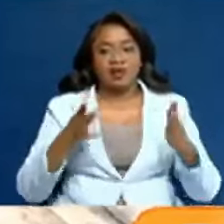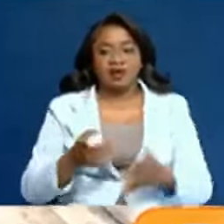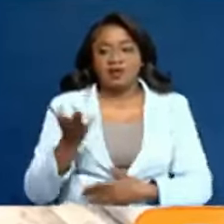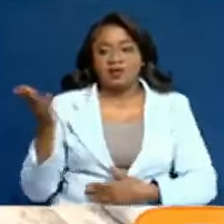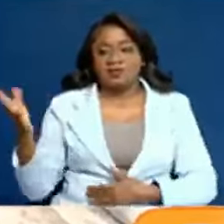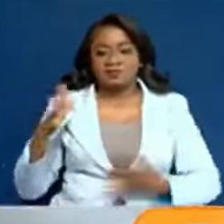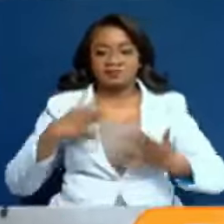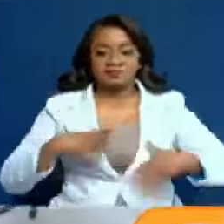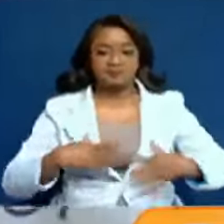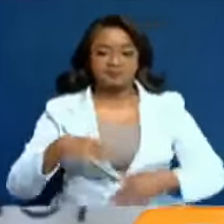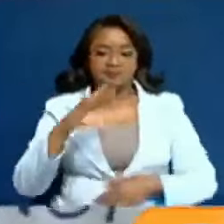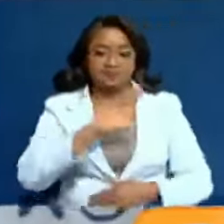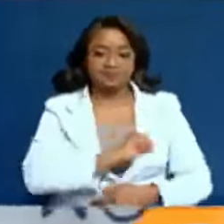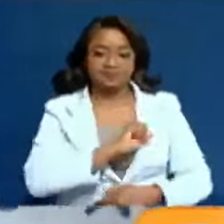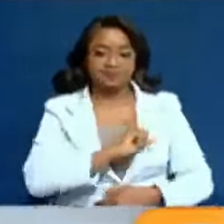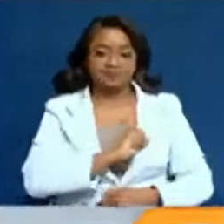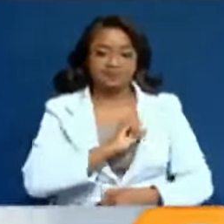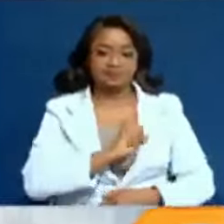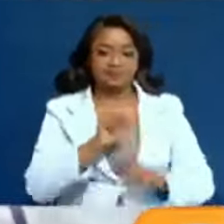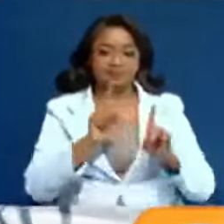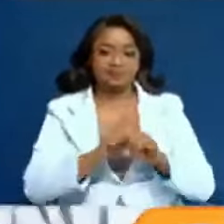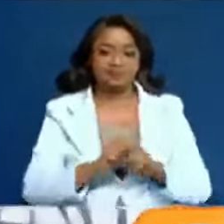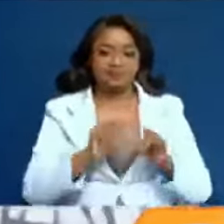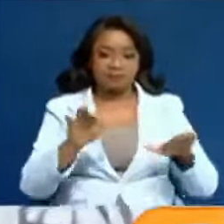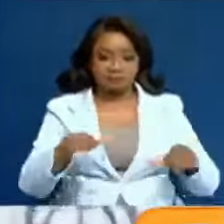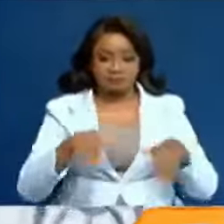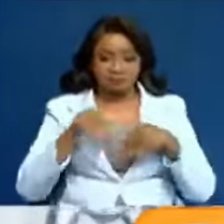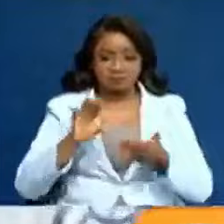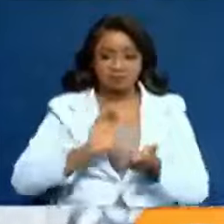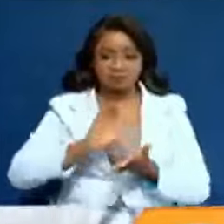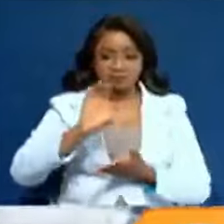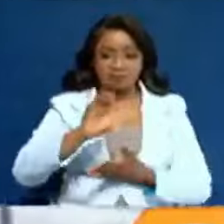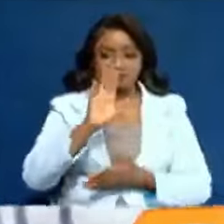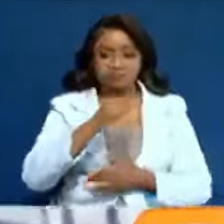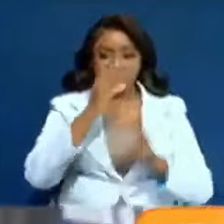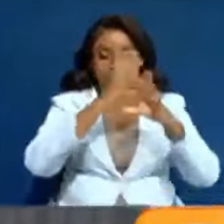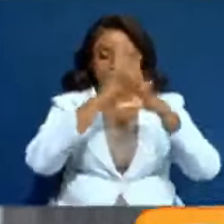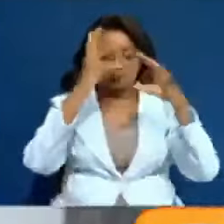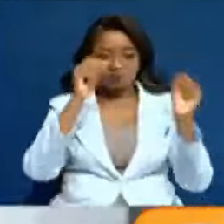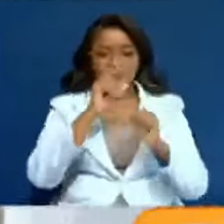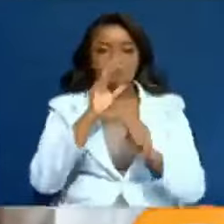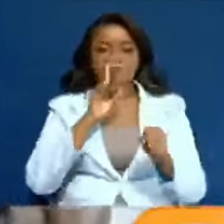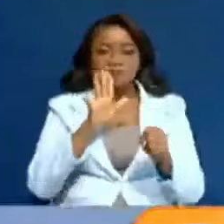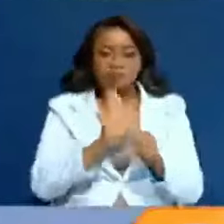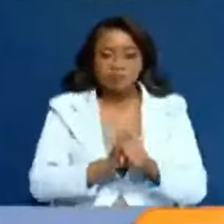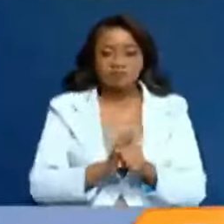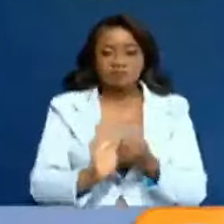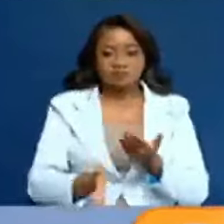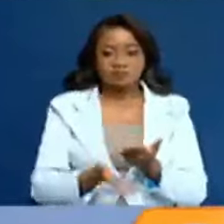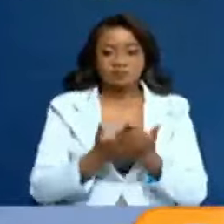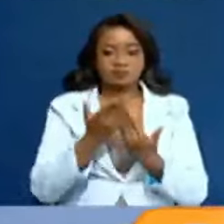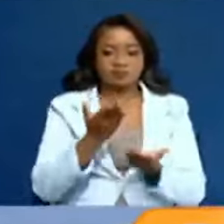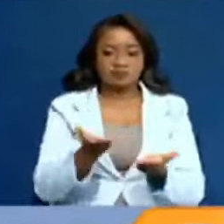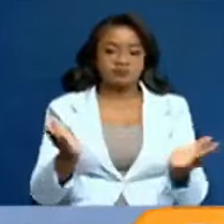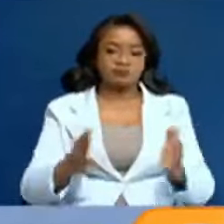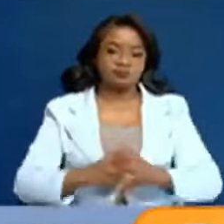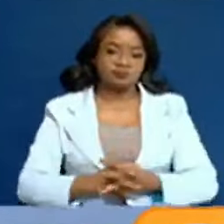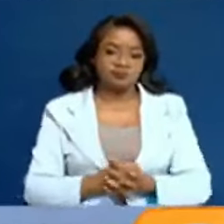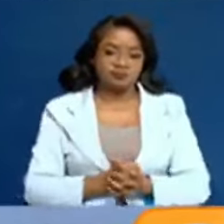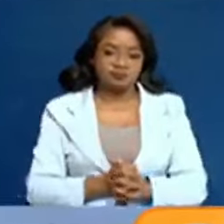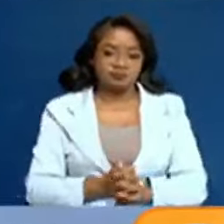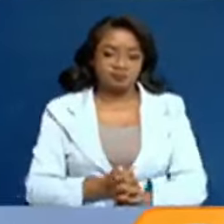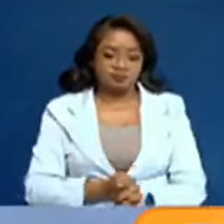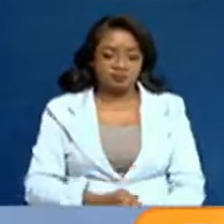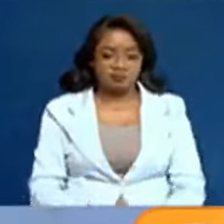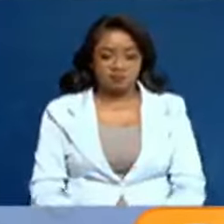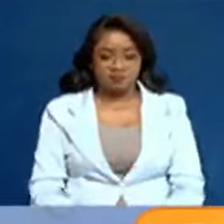so, they still await the compensation promised by the president to flood victims before their hopes drown in the ever-rising